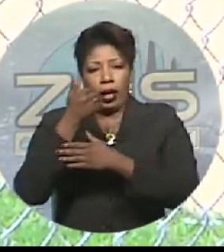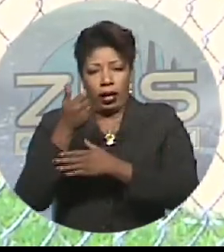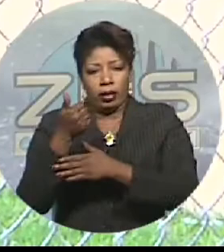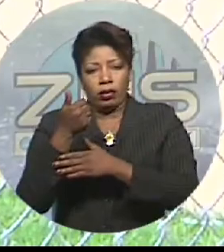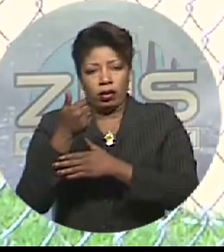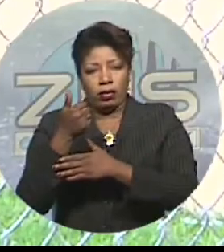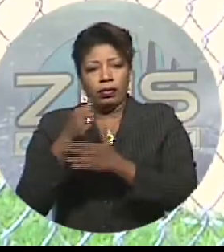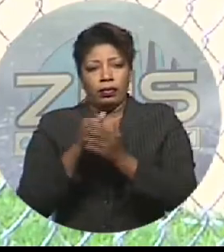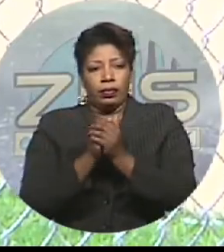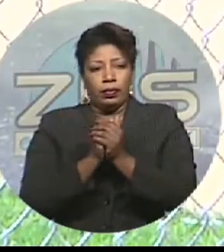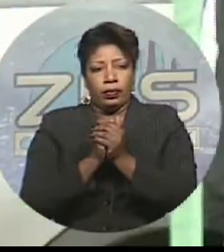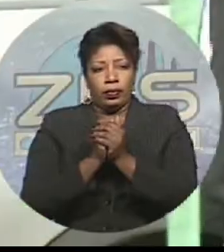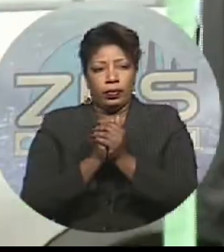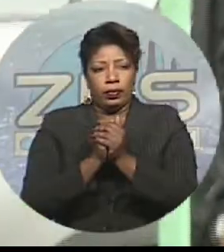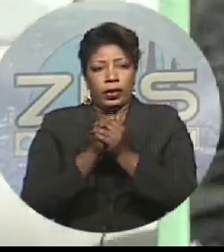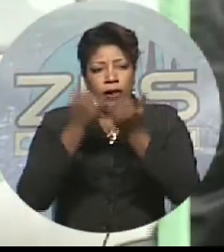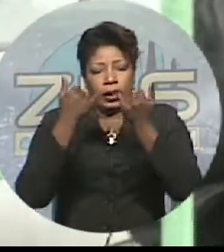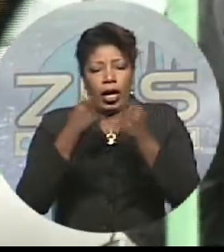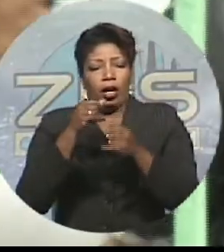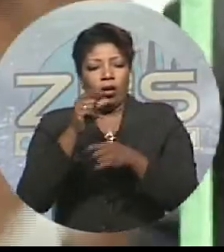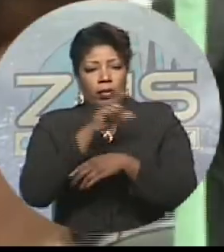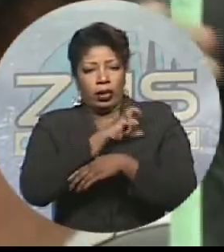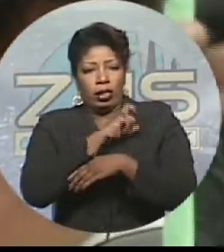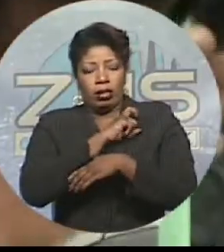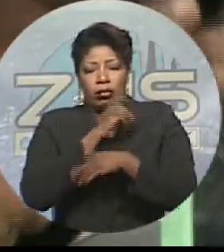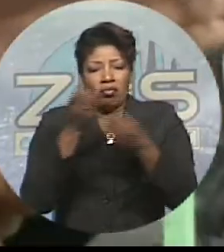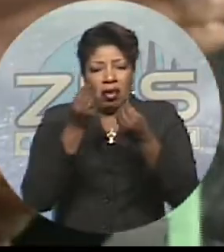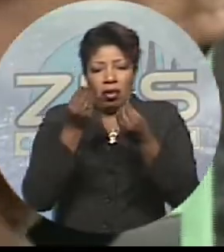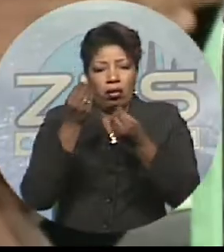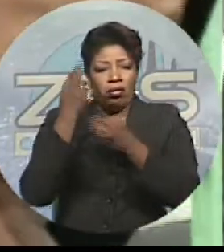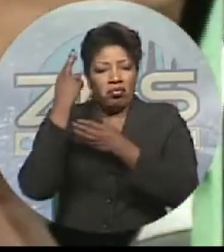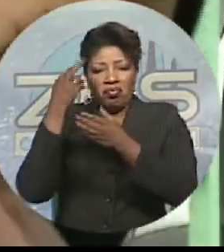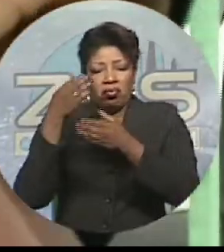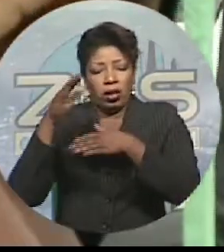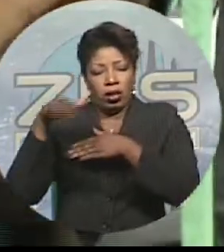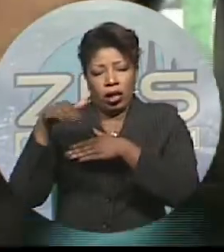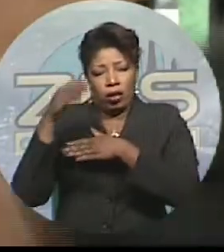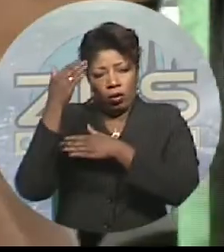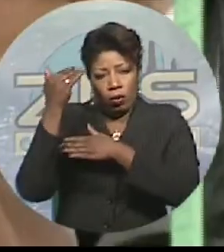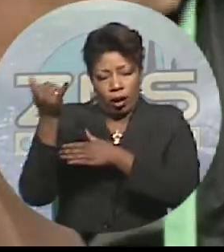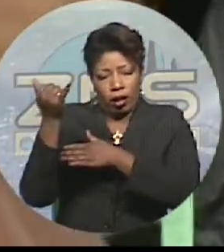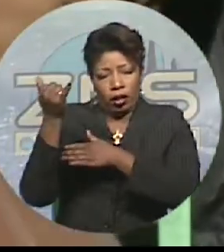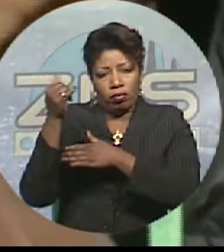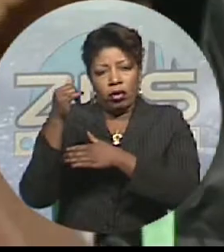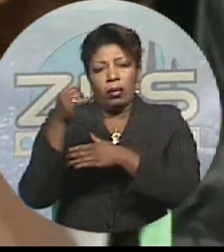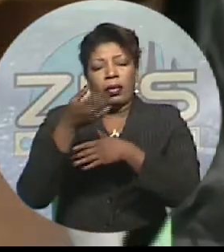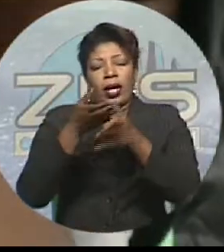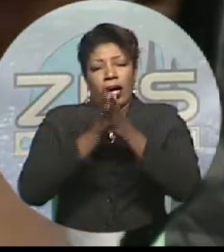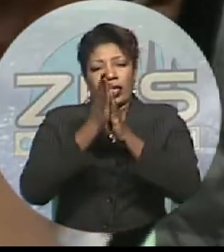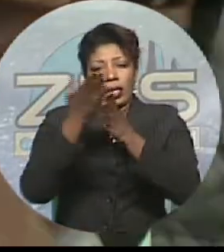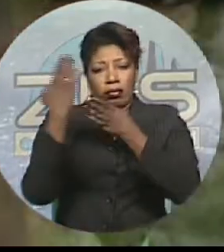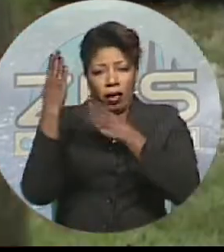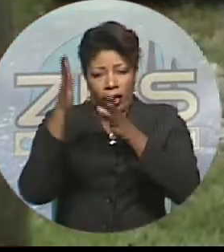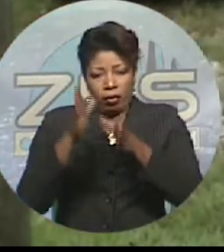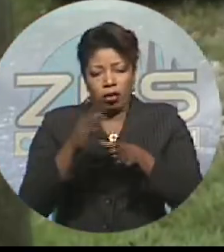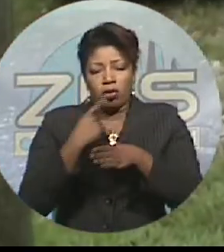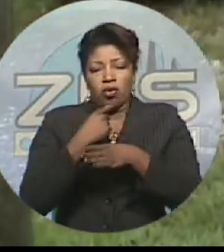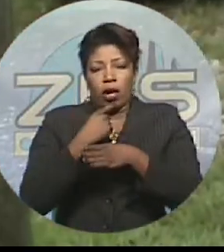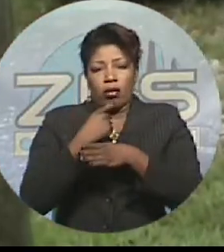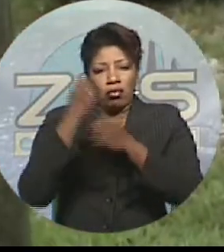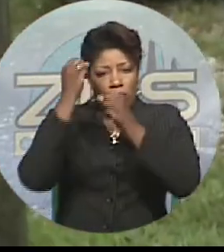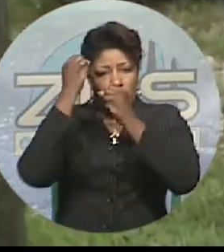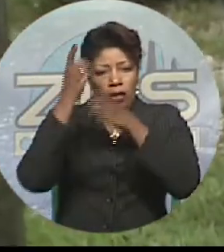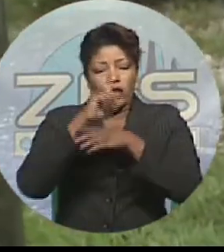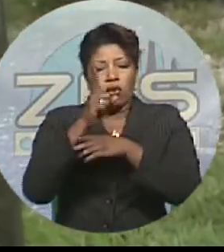recovery. Now, while police have no significant leads yet, the top cop appealed to Bahamians who may have any information on the